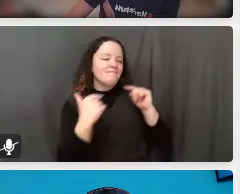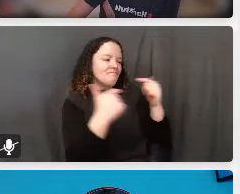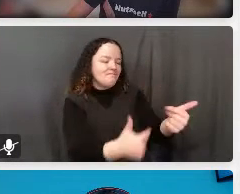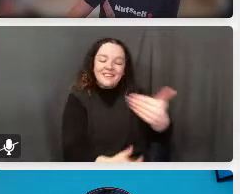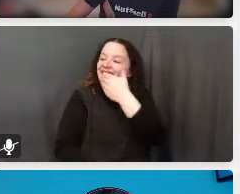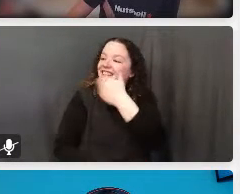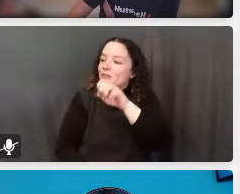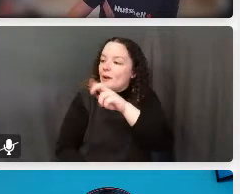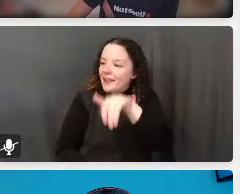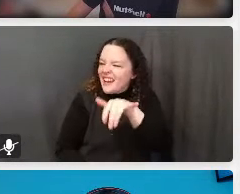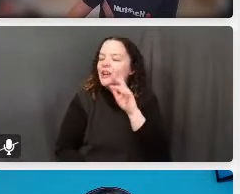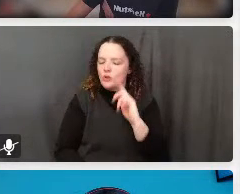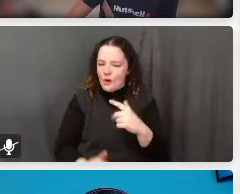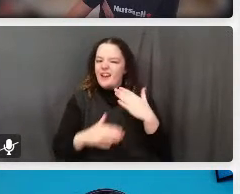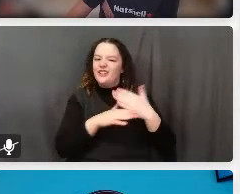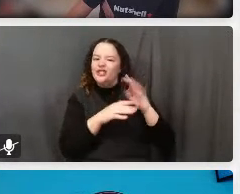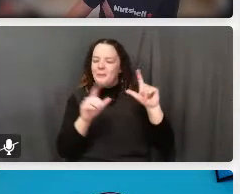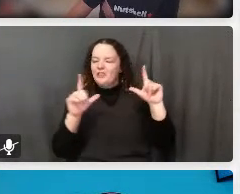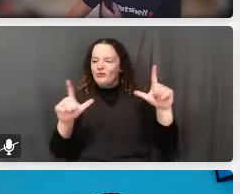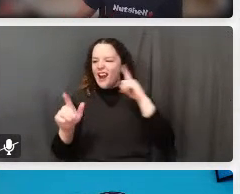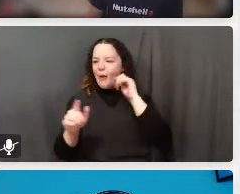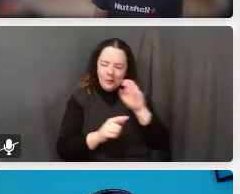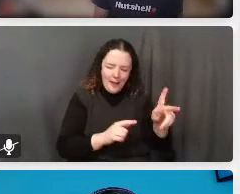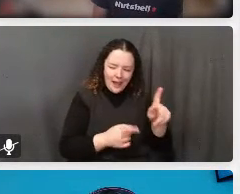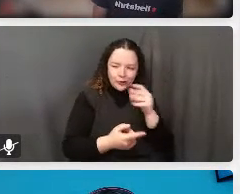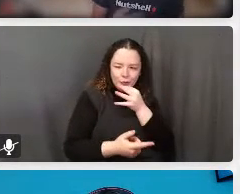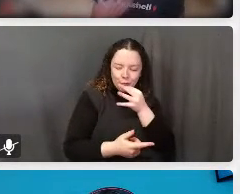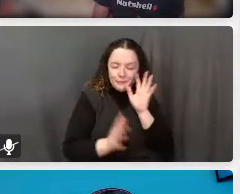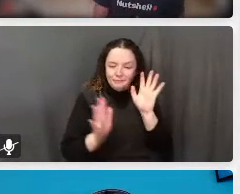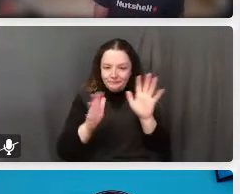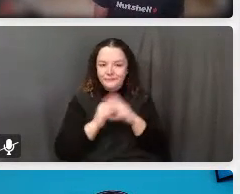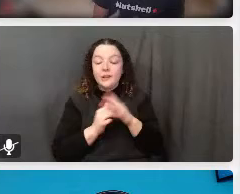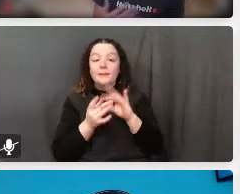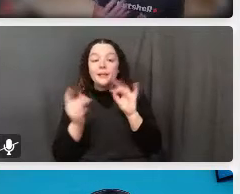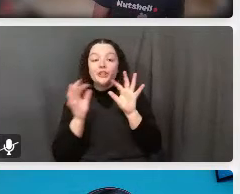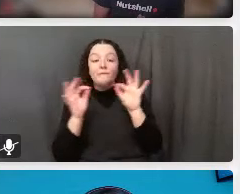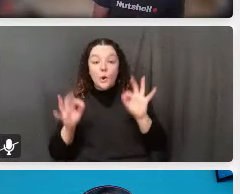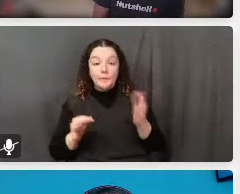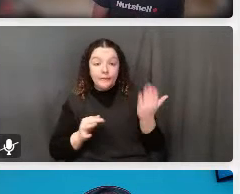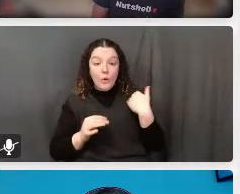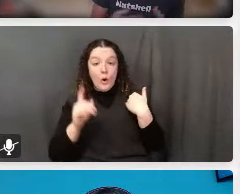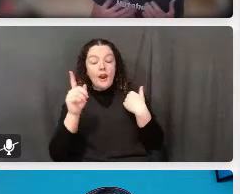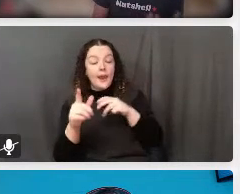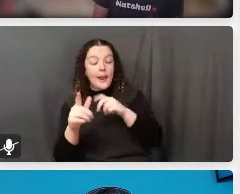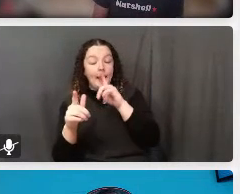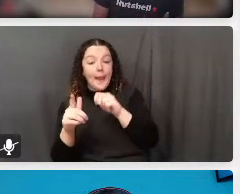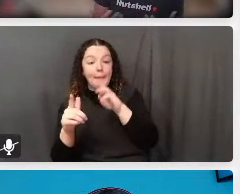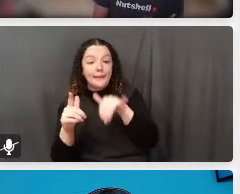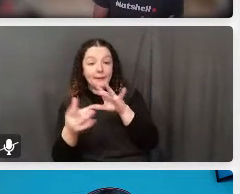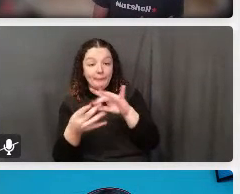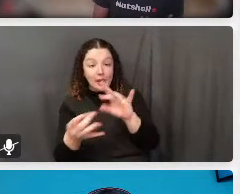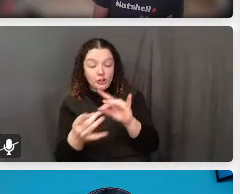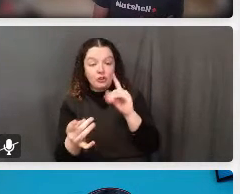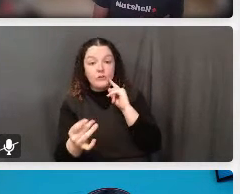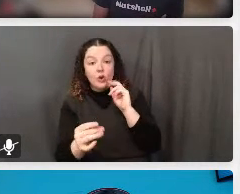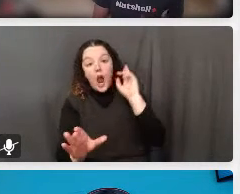screen so we can go back and share that in a second. We mentioned forms earlier, and Emily mentioned opting in as well. One of the other marketing